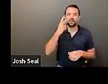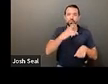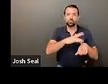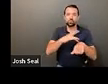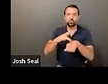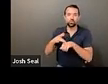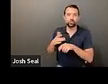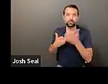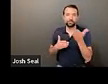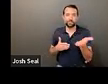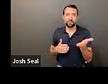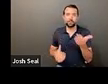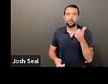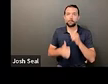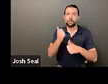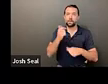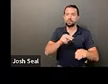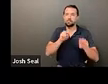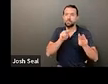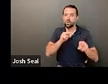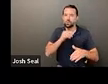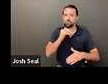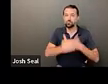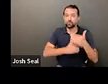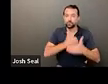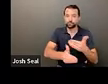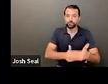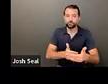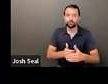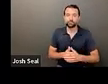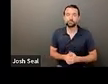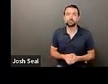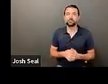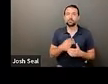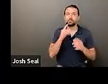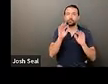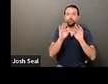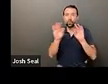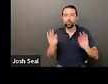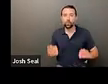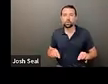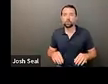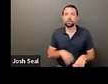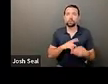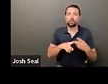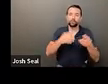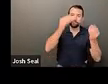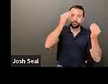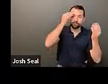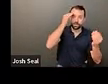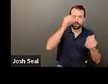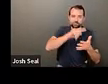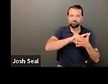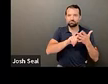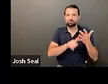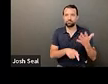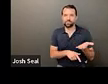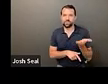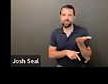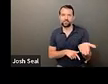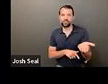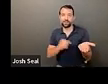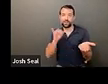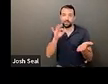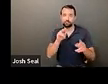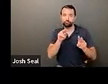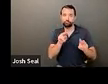monitoring process. These are the forms and the information that if your SAU is in monitoring, this